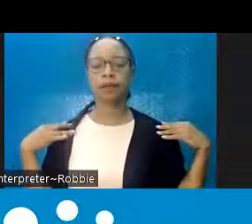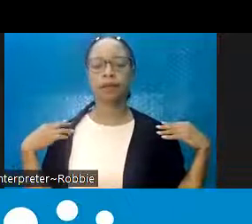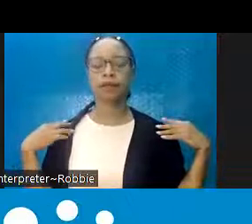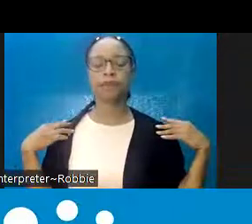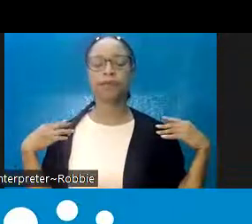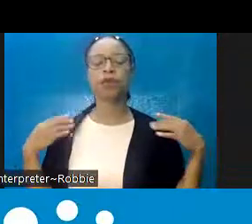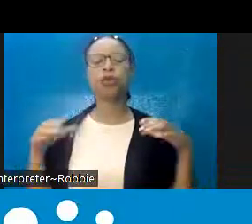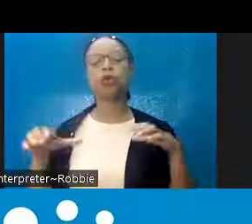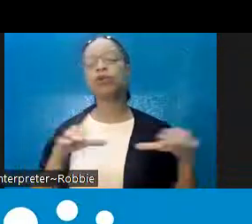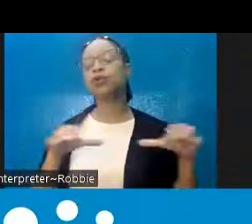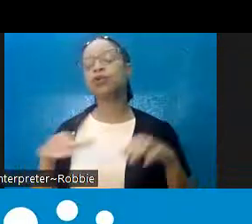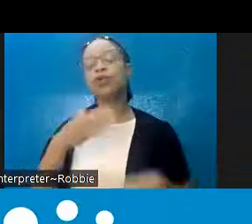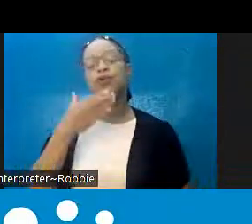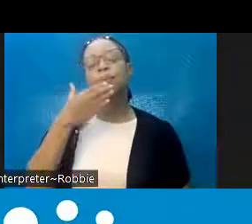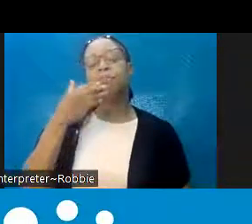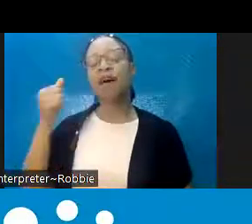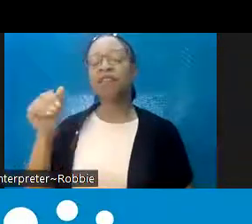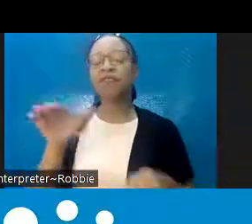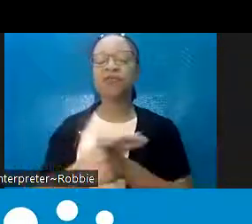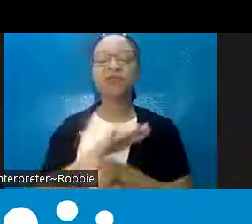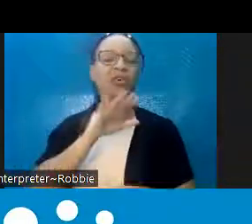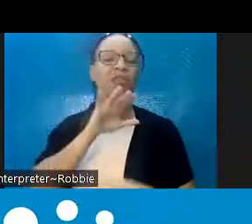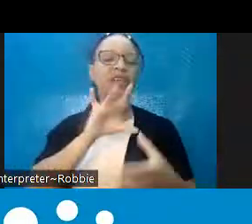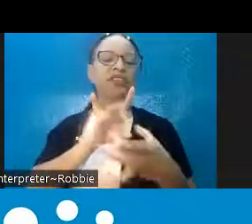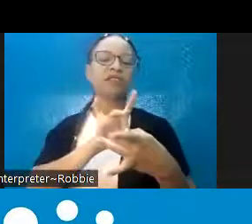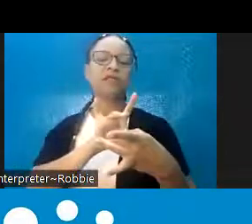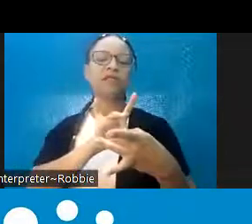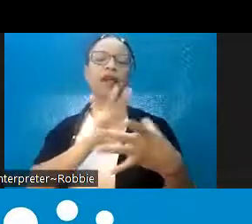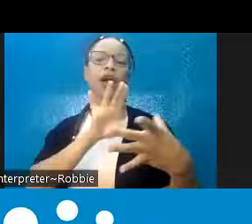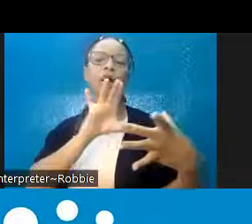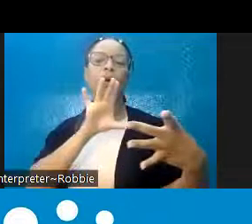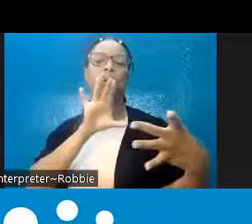Do your best to fully let go.